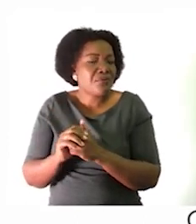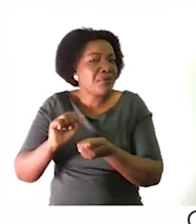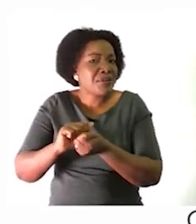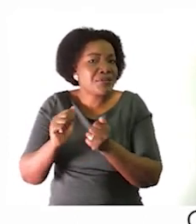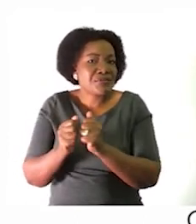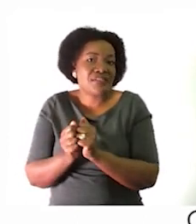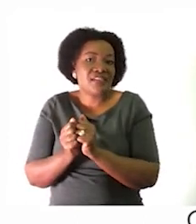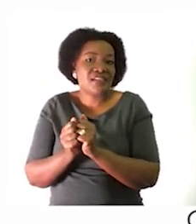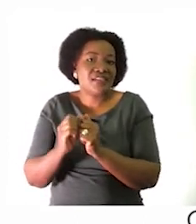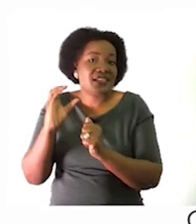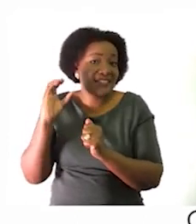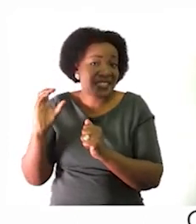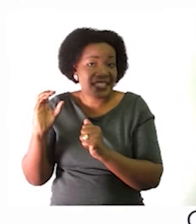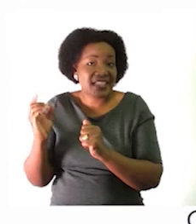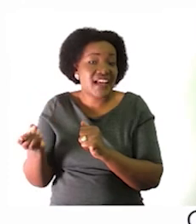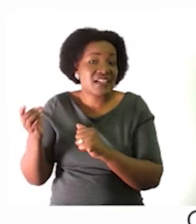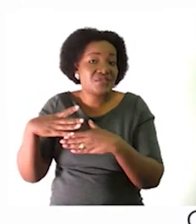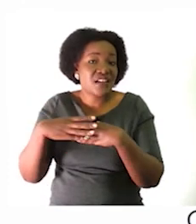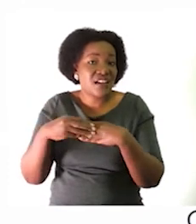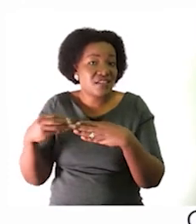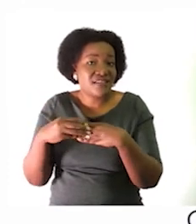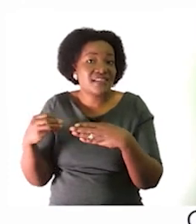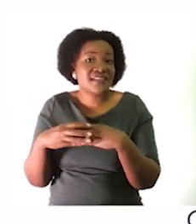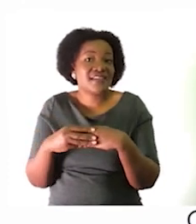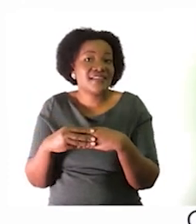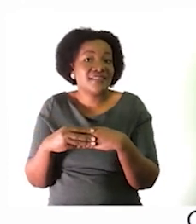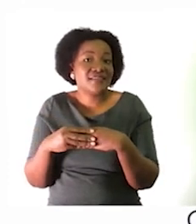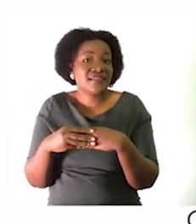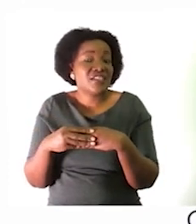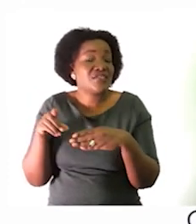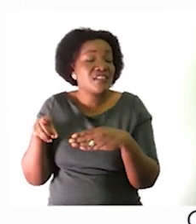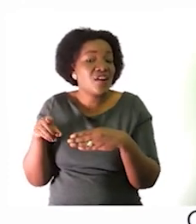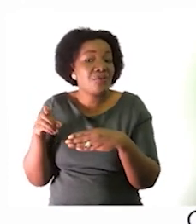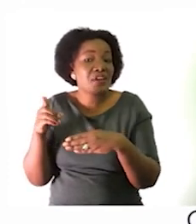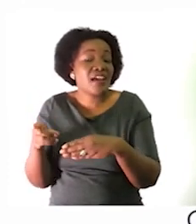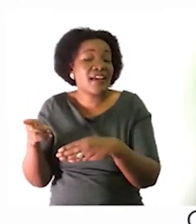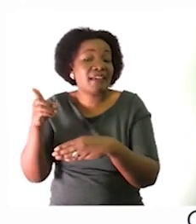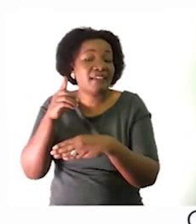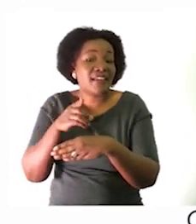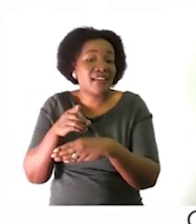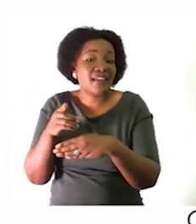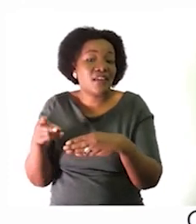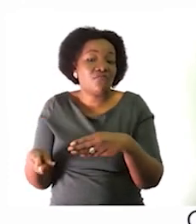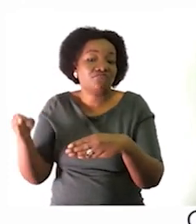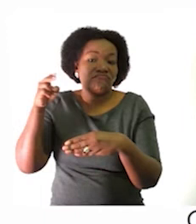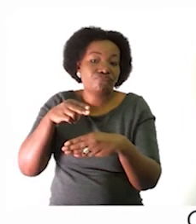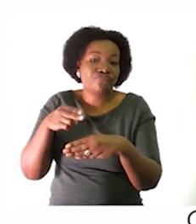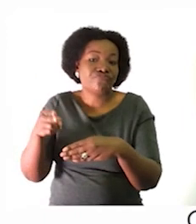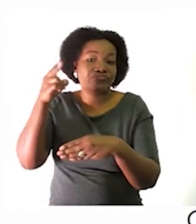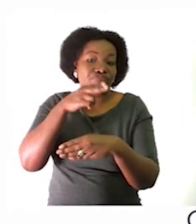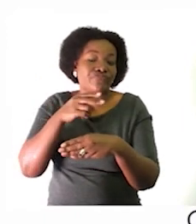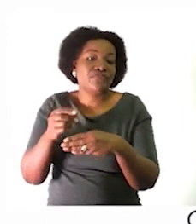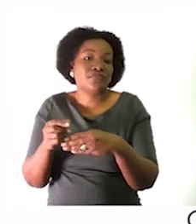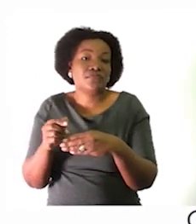now the cents to the dollars. So we are jumping 2 places to your left.